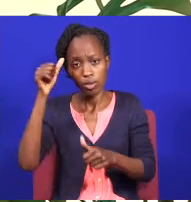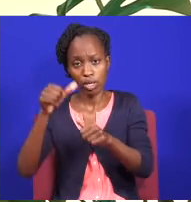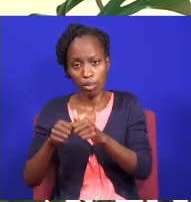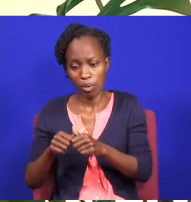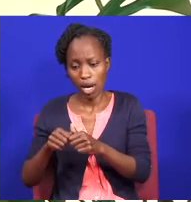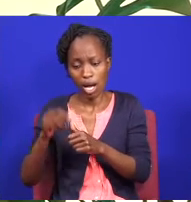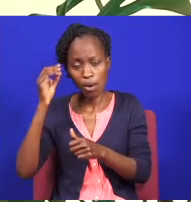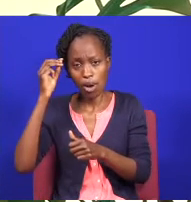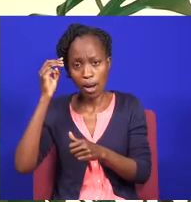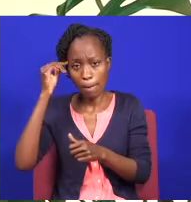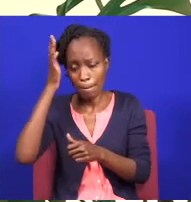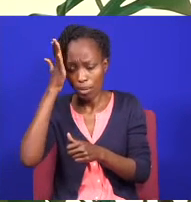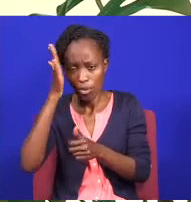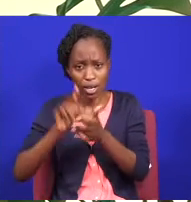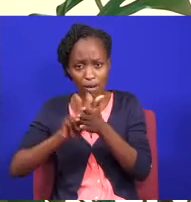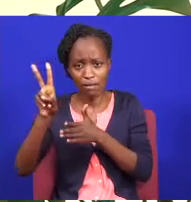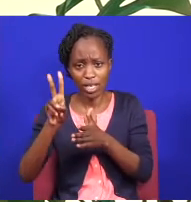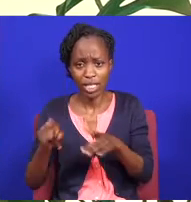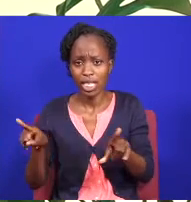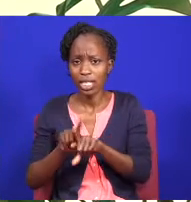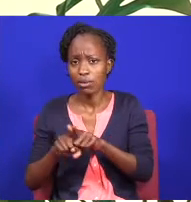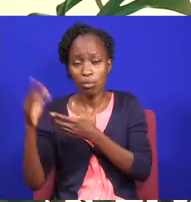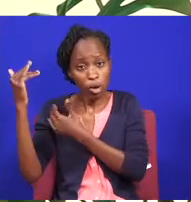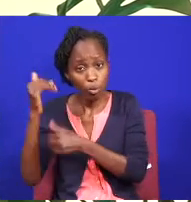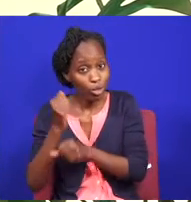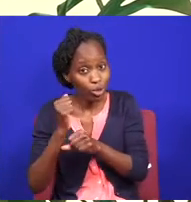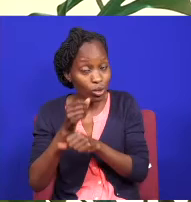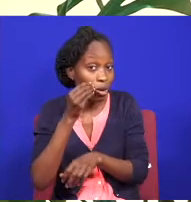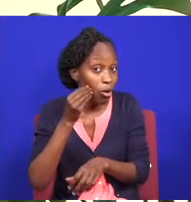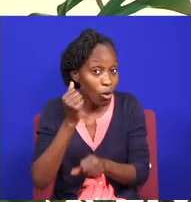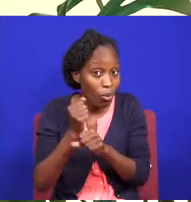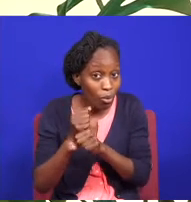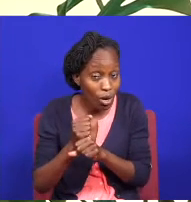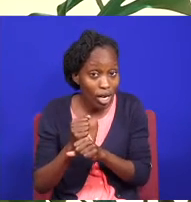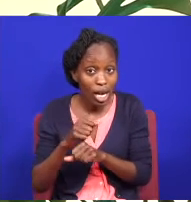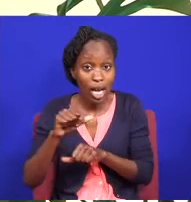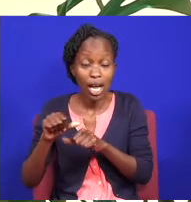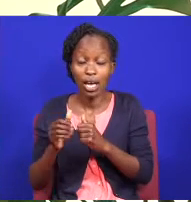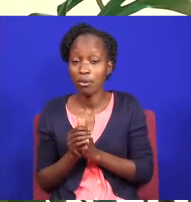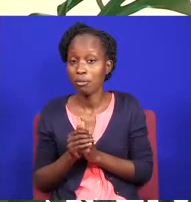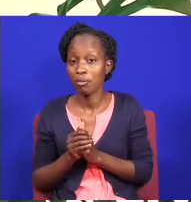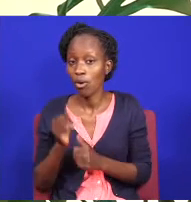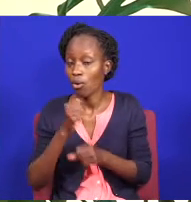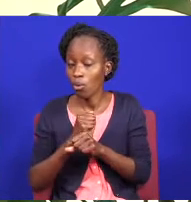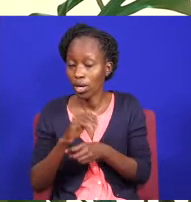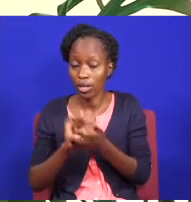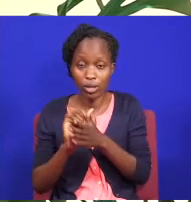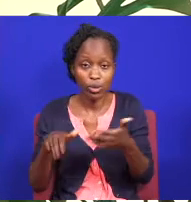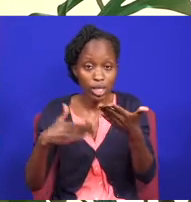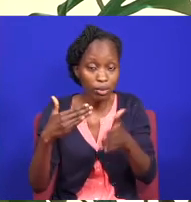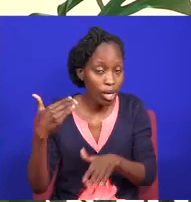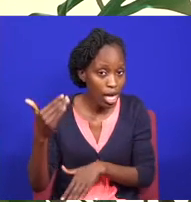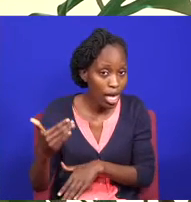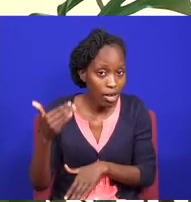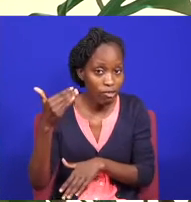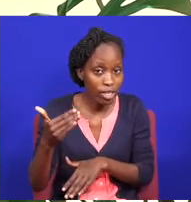memory verse? And I also hope you are doing your work on the journal, the work that we give every day,